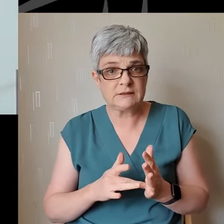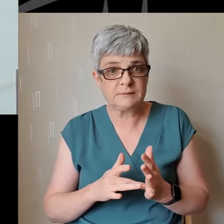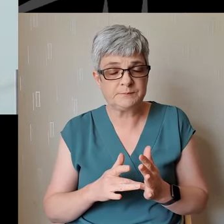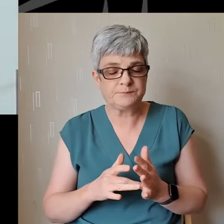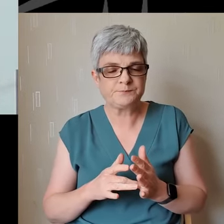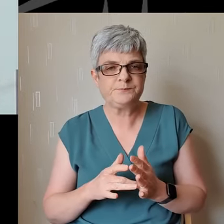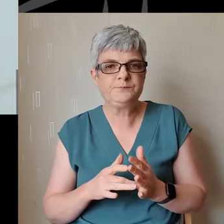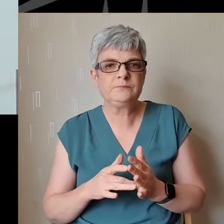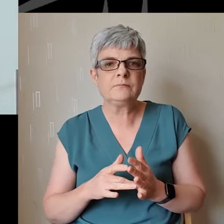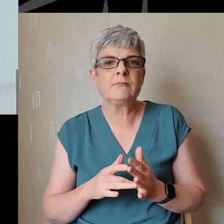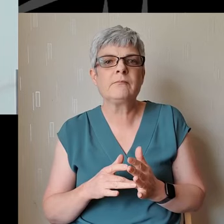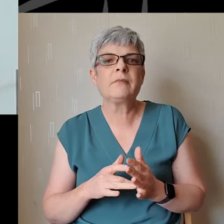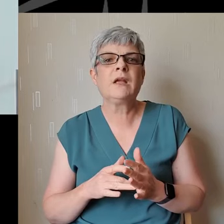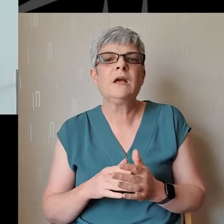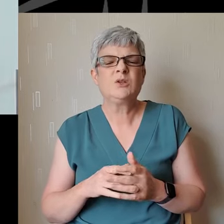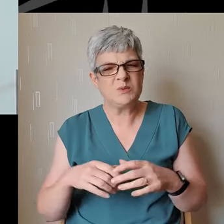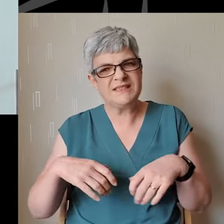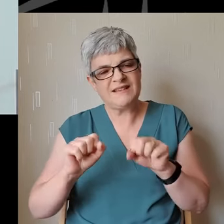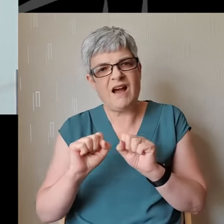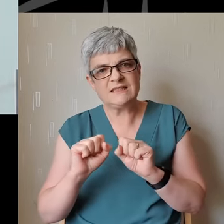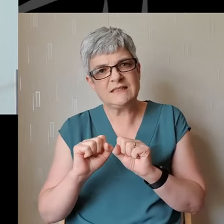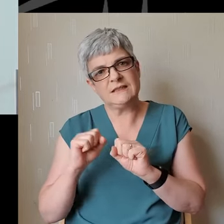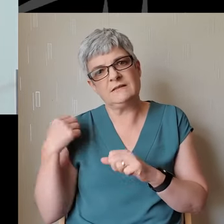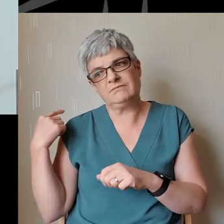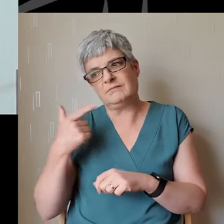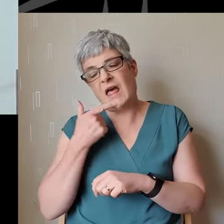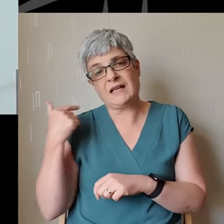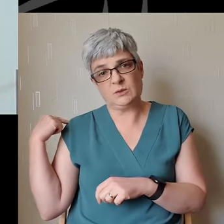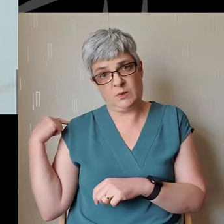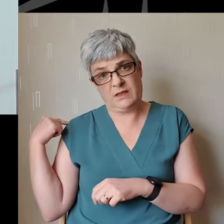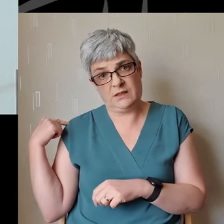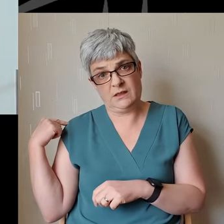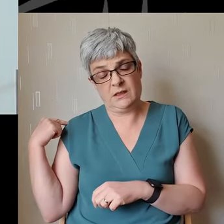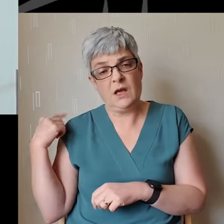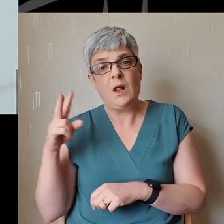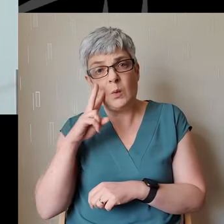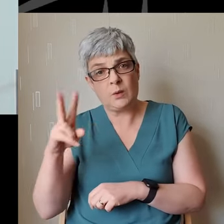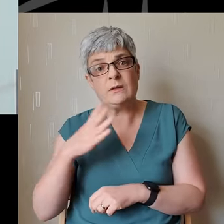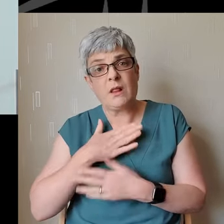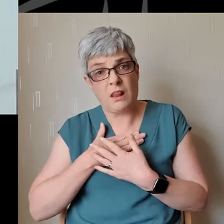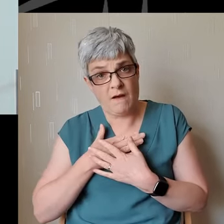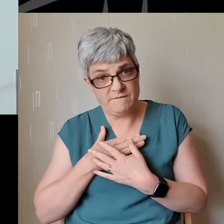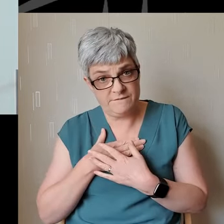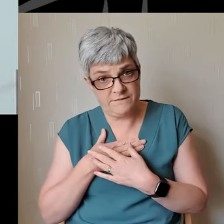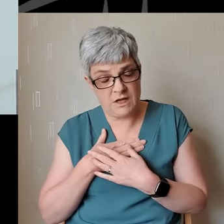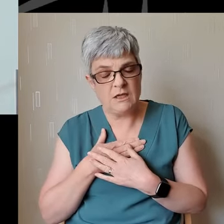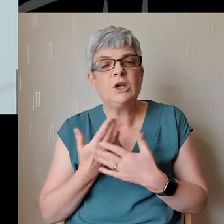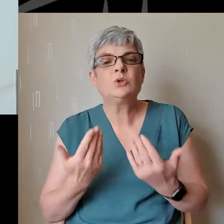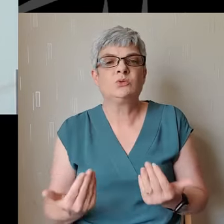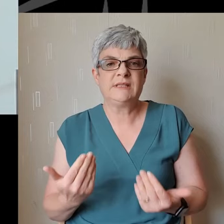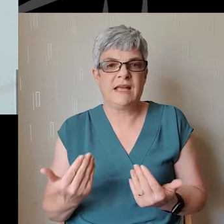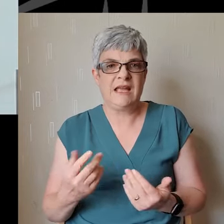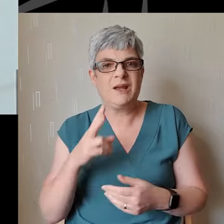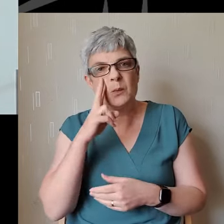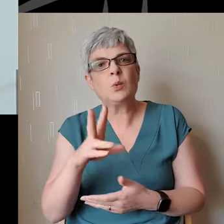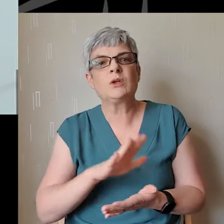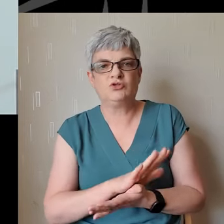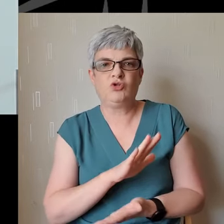And so we started the series on the fruit of the Spirit last week, looking at love, the first on the list, and today we turn to joy.